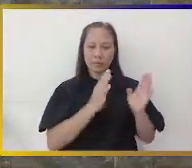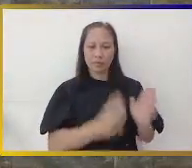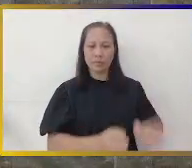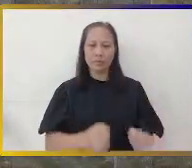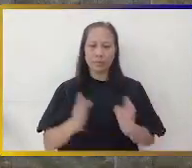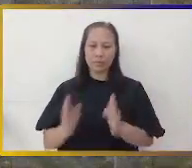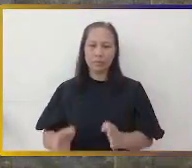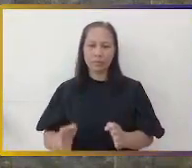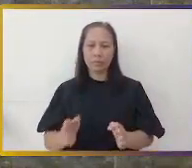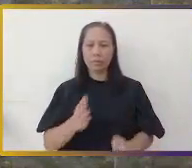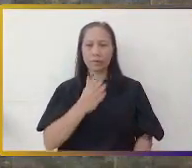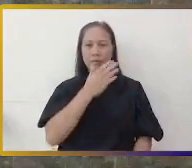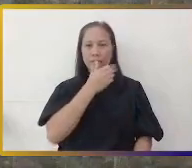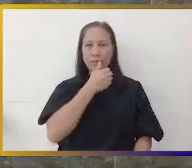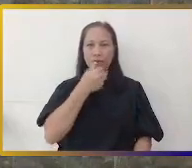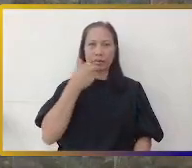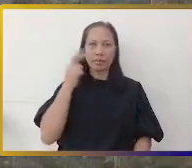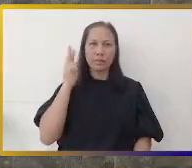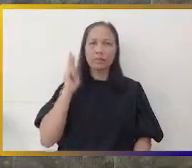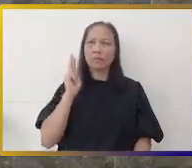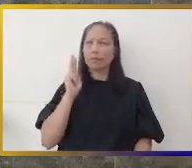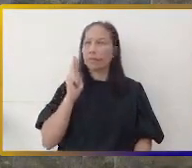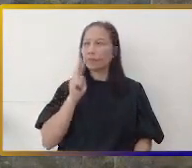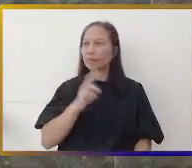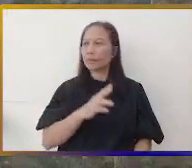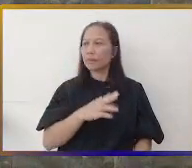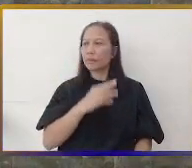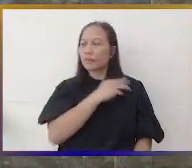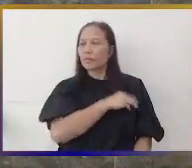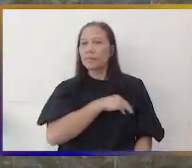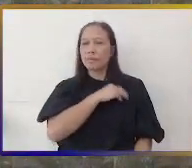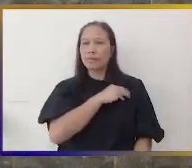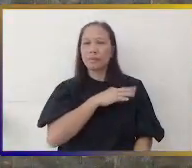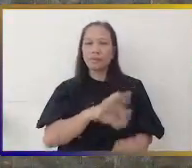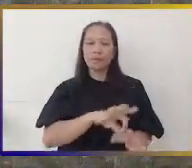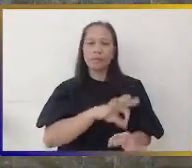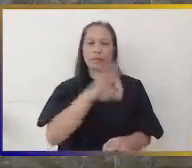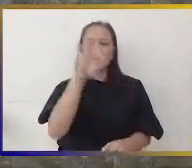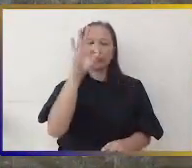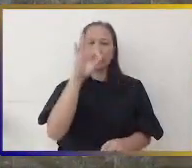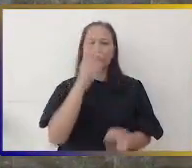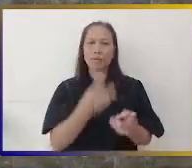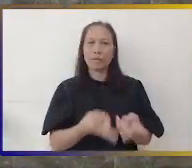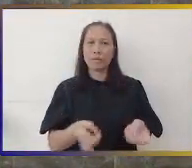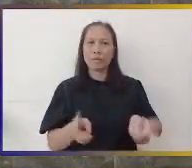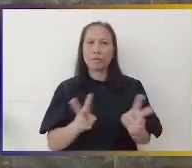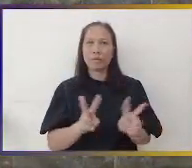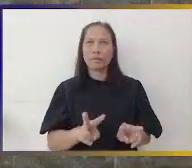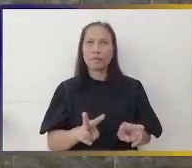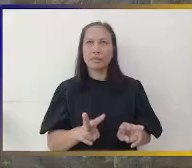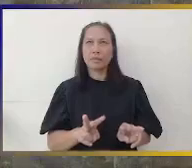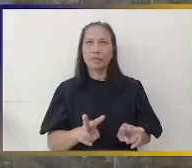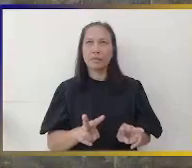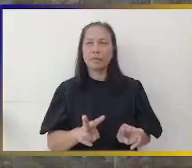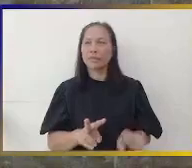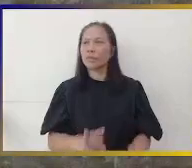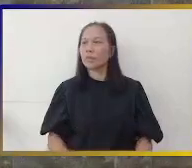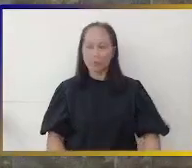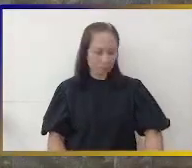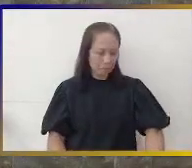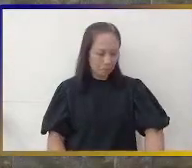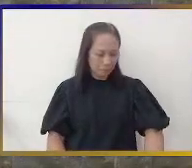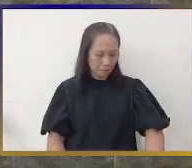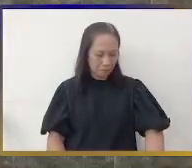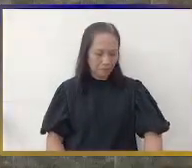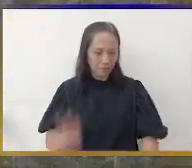betterment of our moral and spiritual values Bakit po gan It is because of the